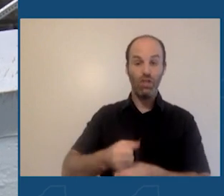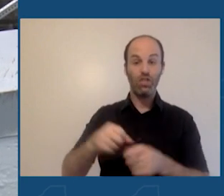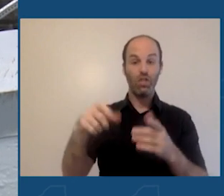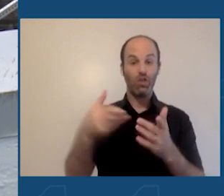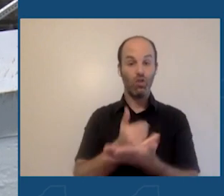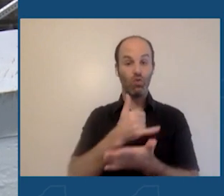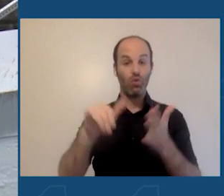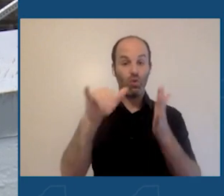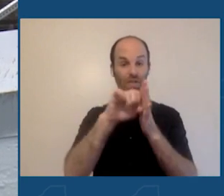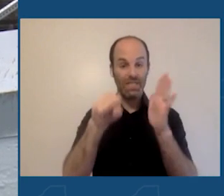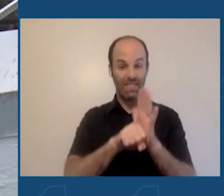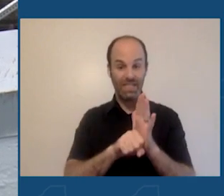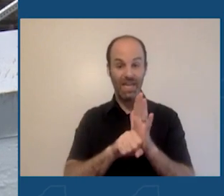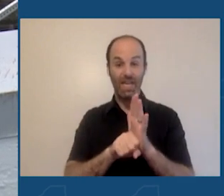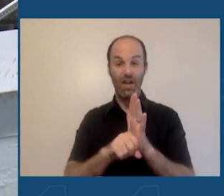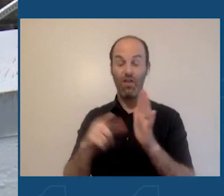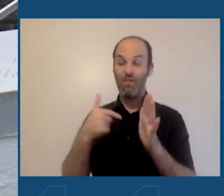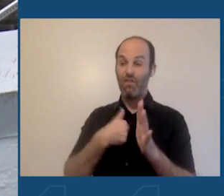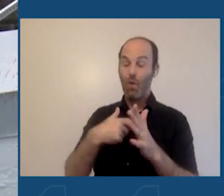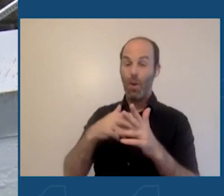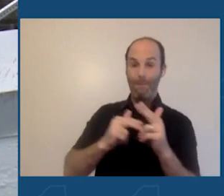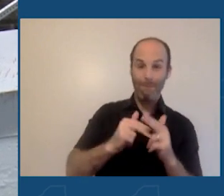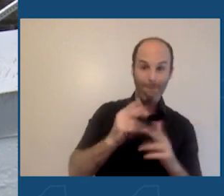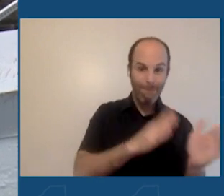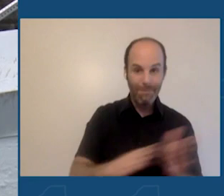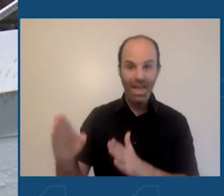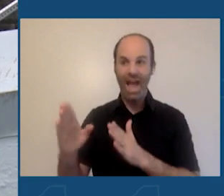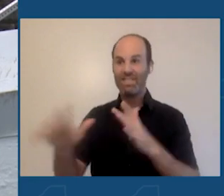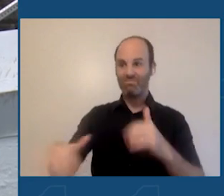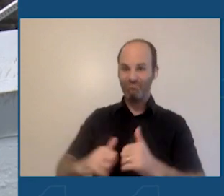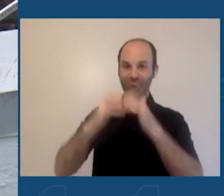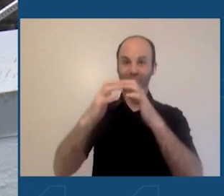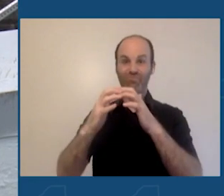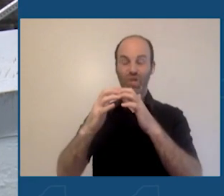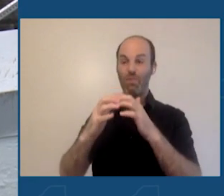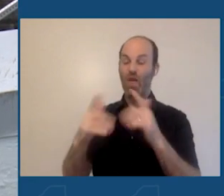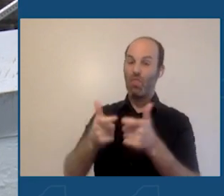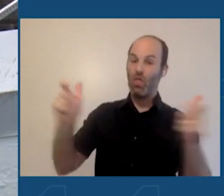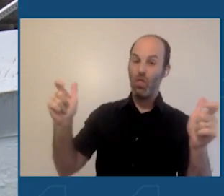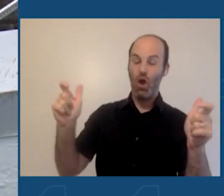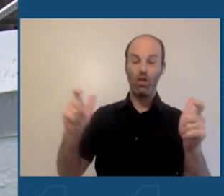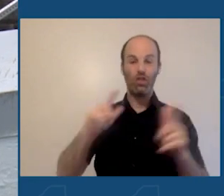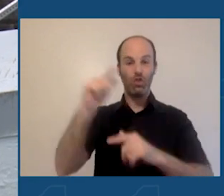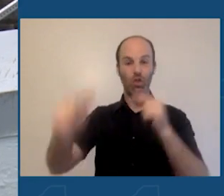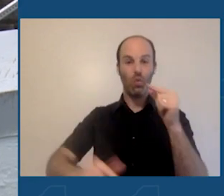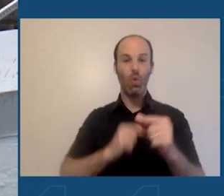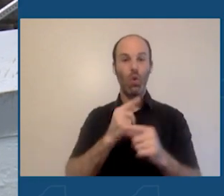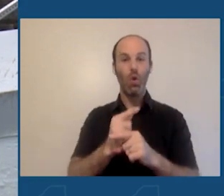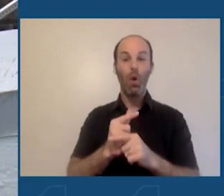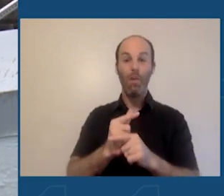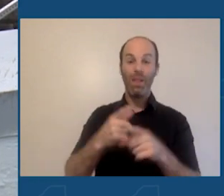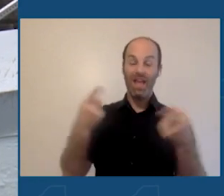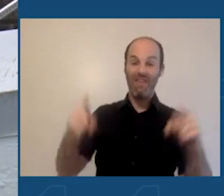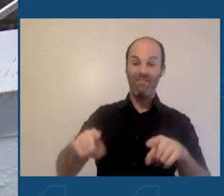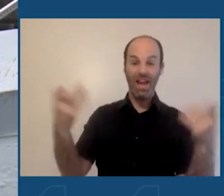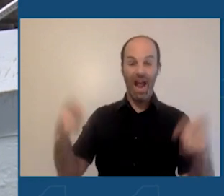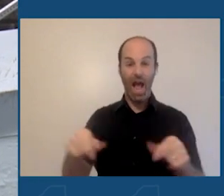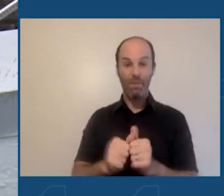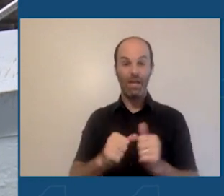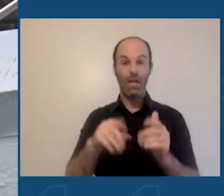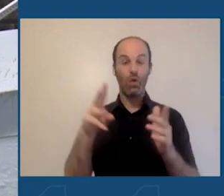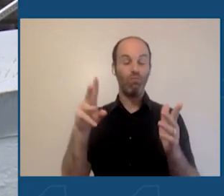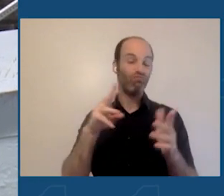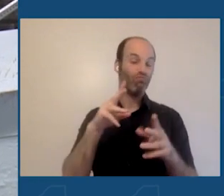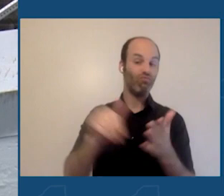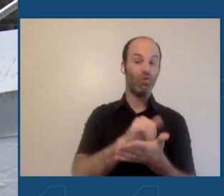the largest global winter sporting event ever held in New York State. None of this would even be possible without the incredible